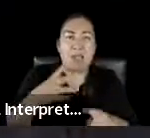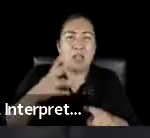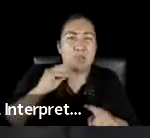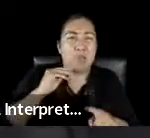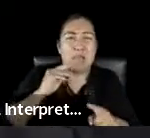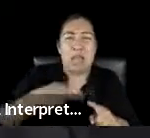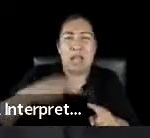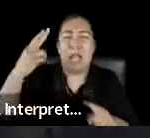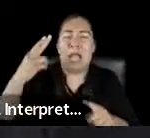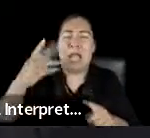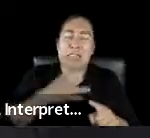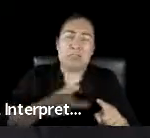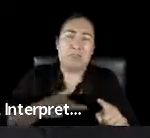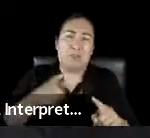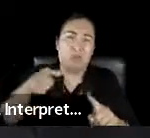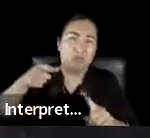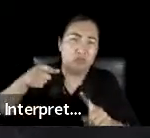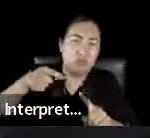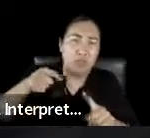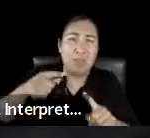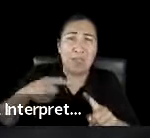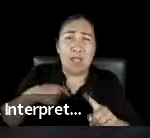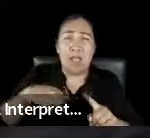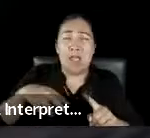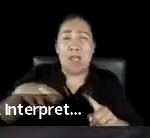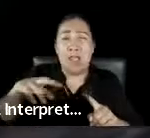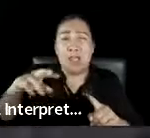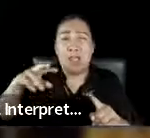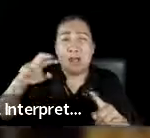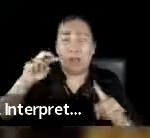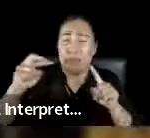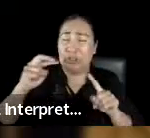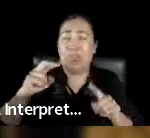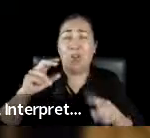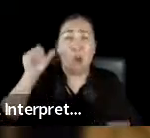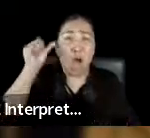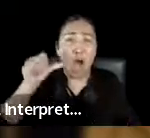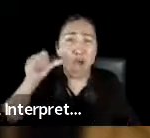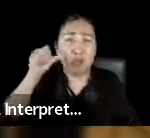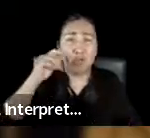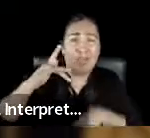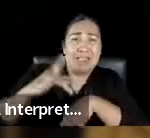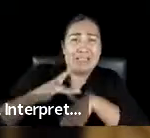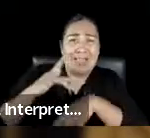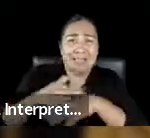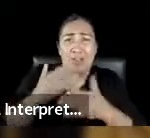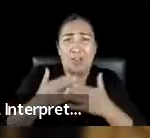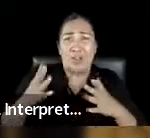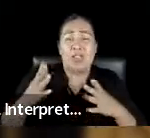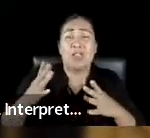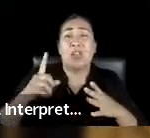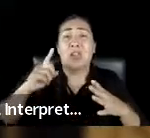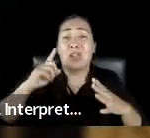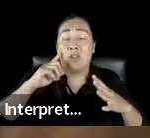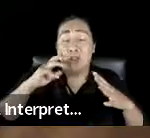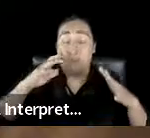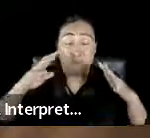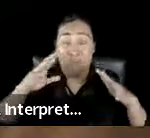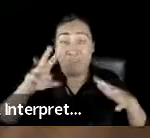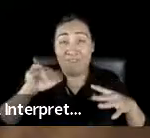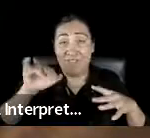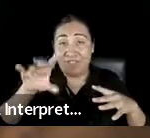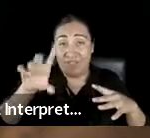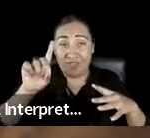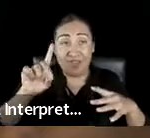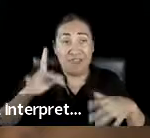sensitivity to stimuli. I perceive auditory and tactile things vividly, and it has always been one of the biggest challenges in my daily life. The feel